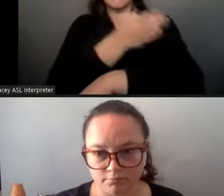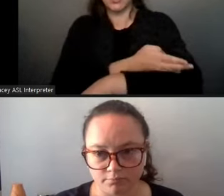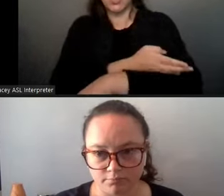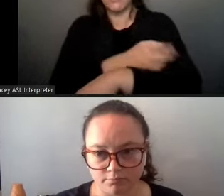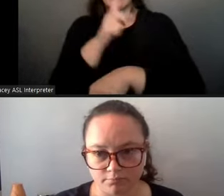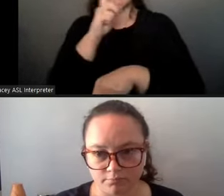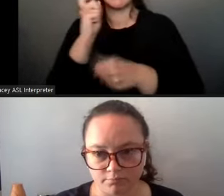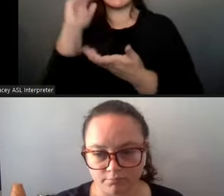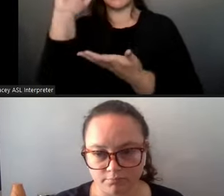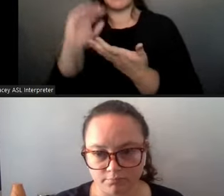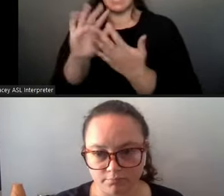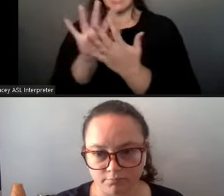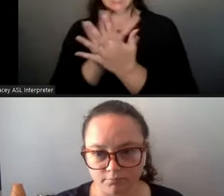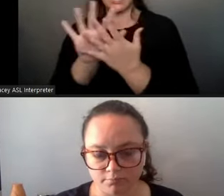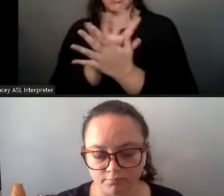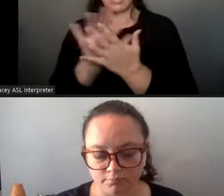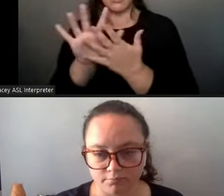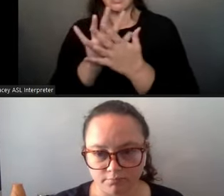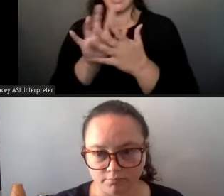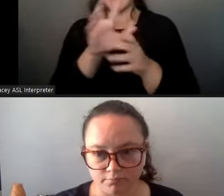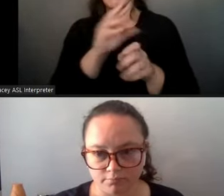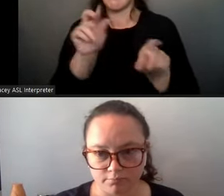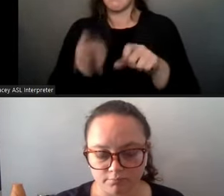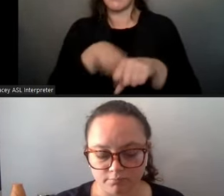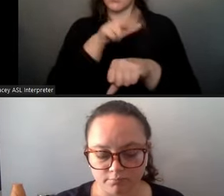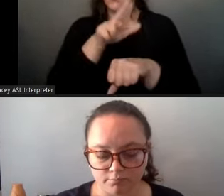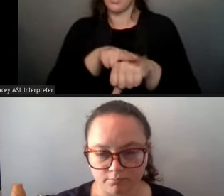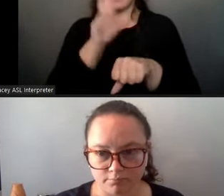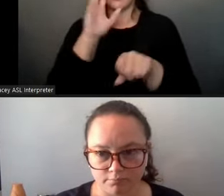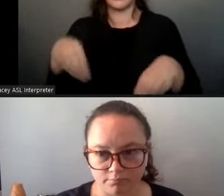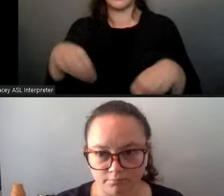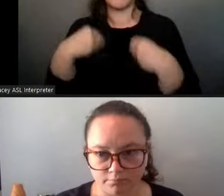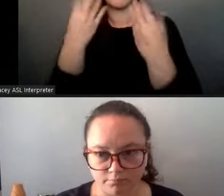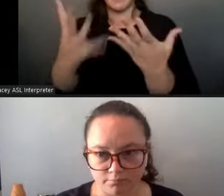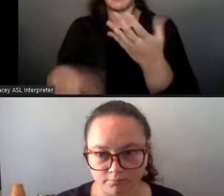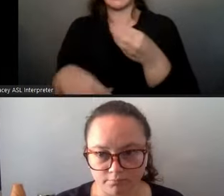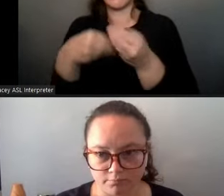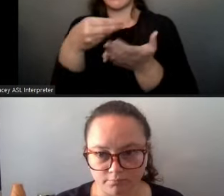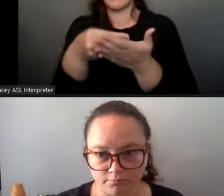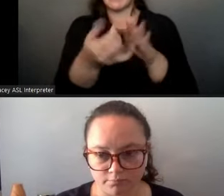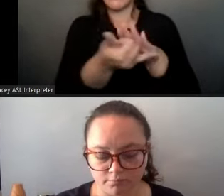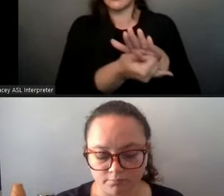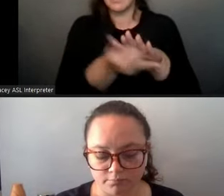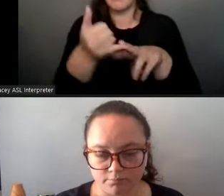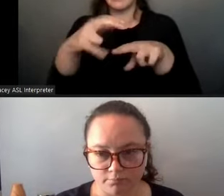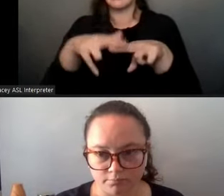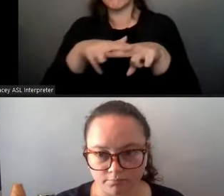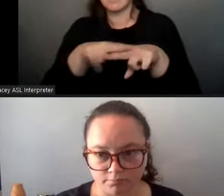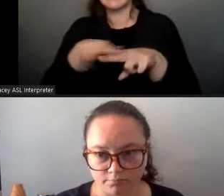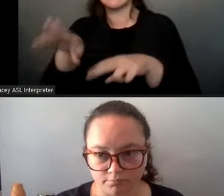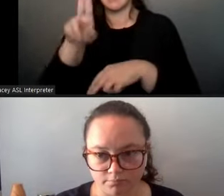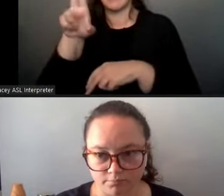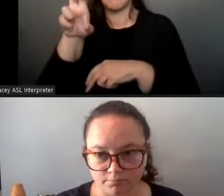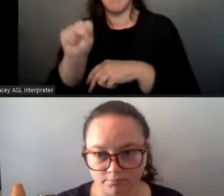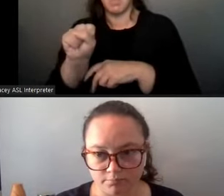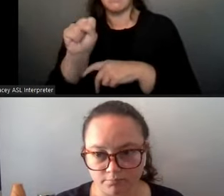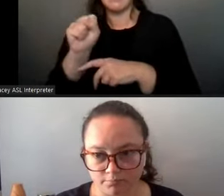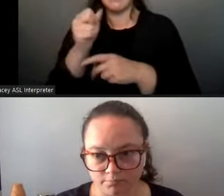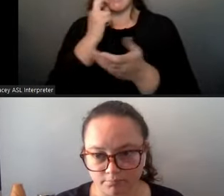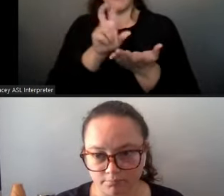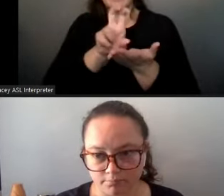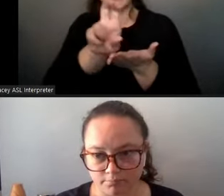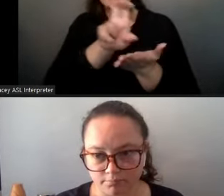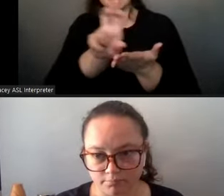would be less congestion. And of course, the project would provide additional funds for subways, trains, and buses, funding the MTA